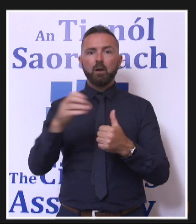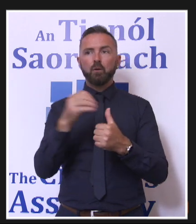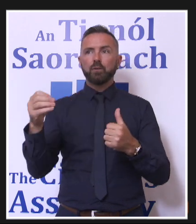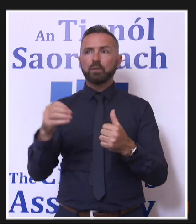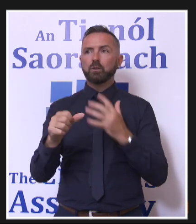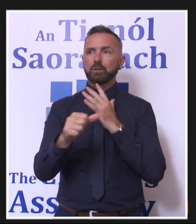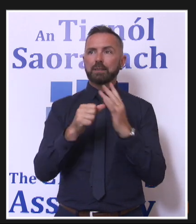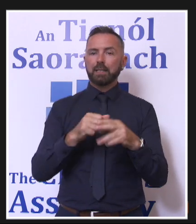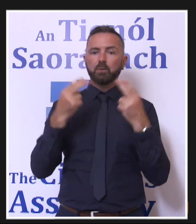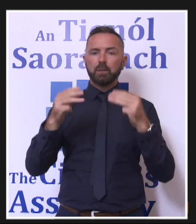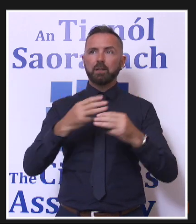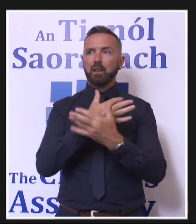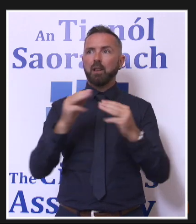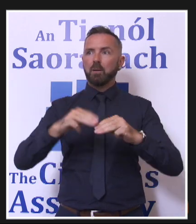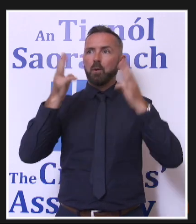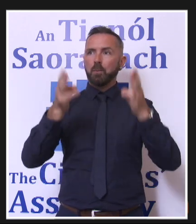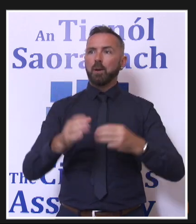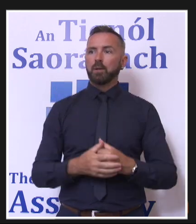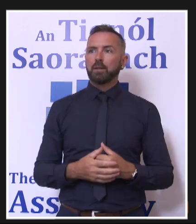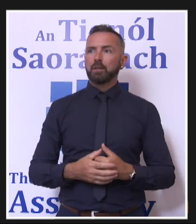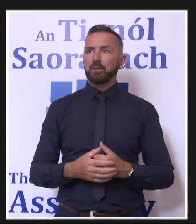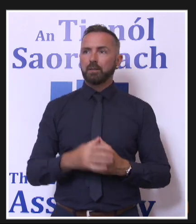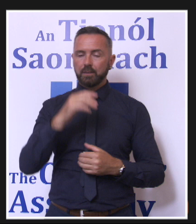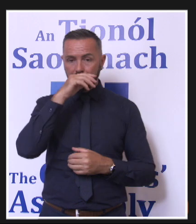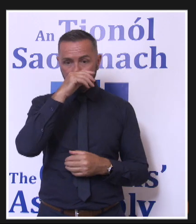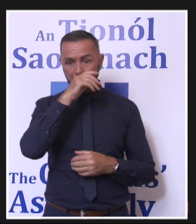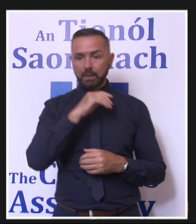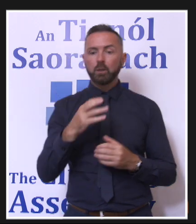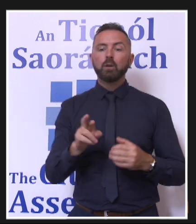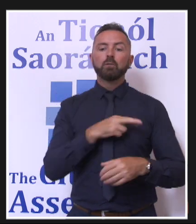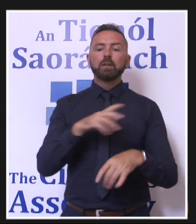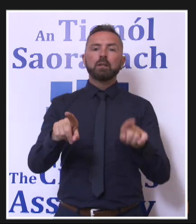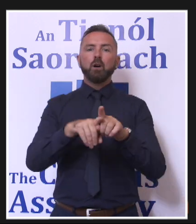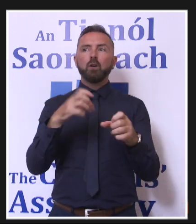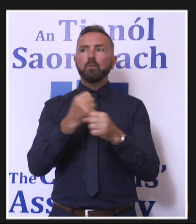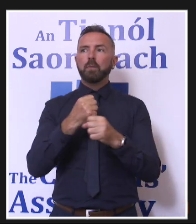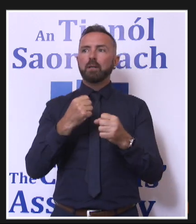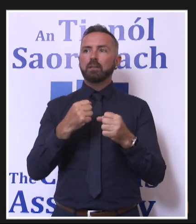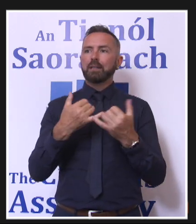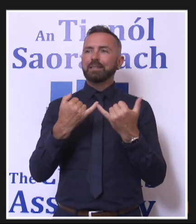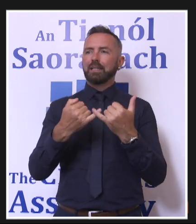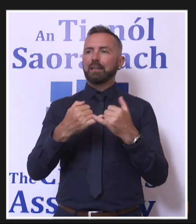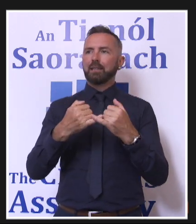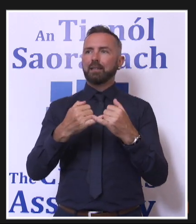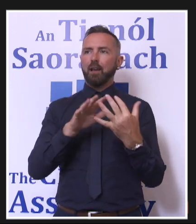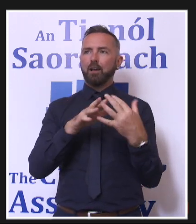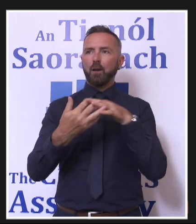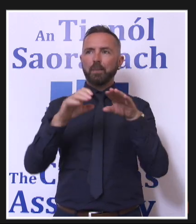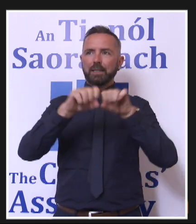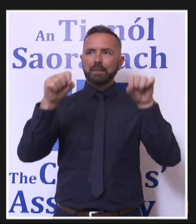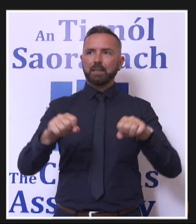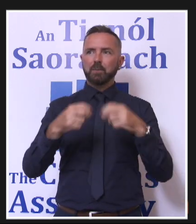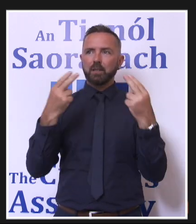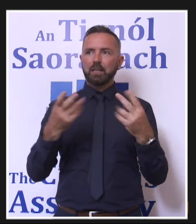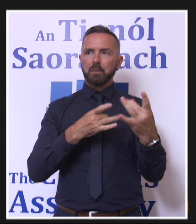example, actually, where we need a lot more. So it's also quite a complicated system, mine, in that you've got to get everybody